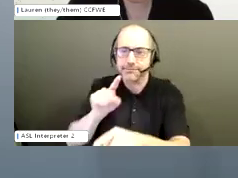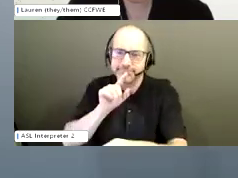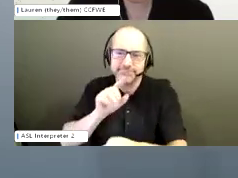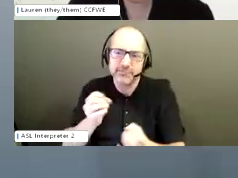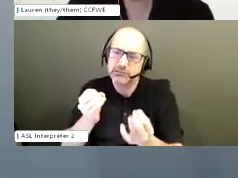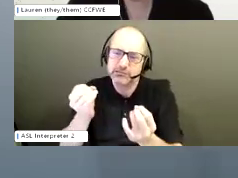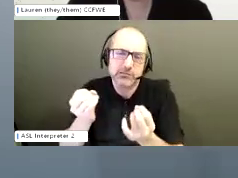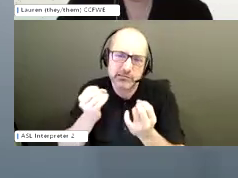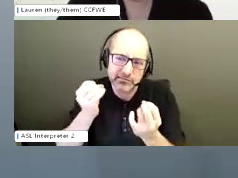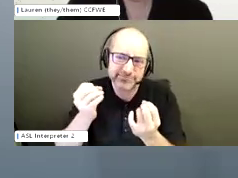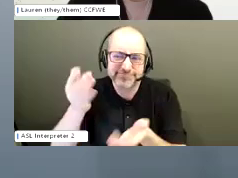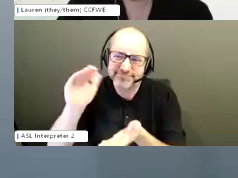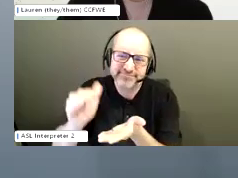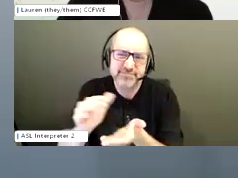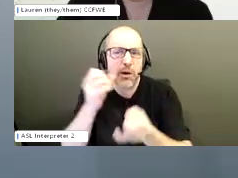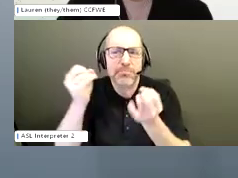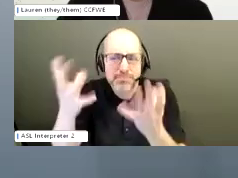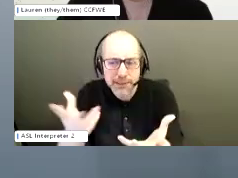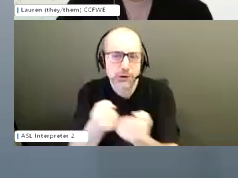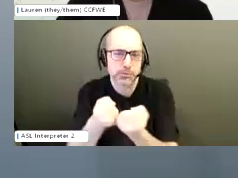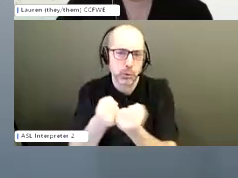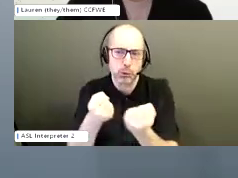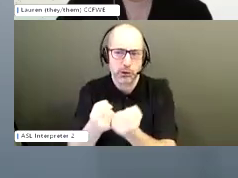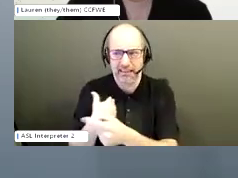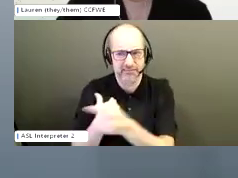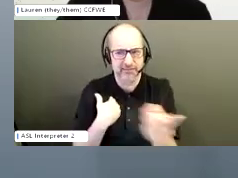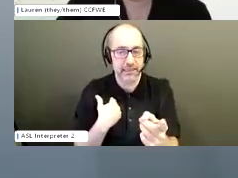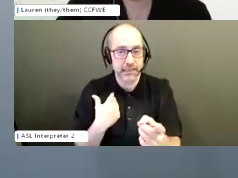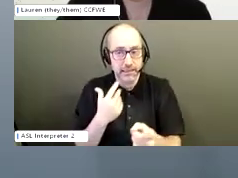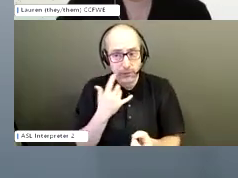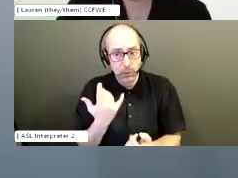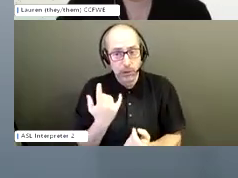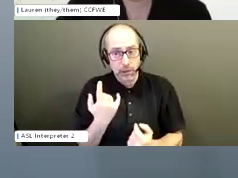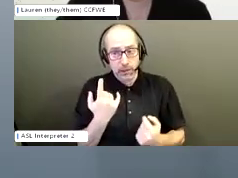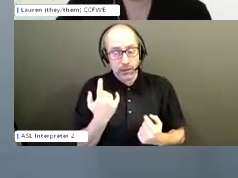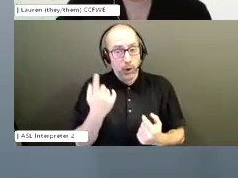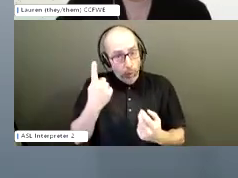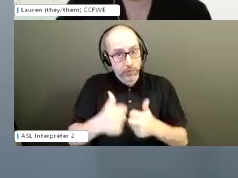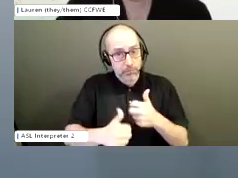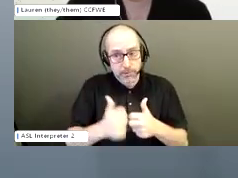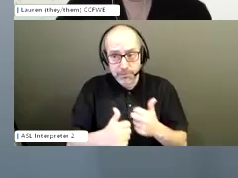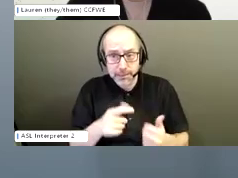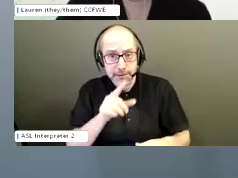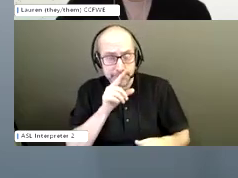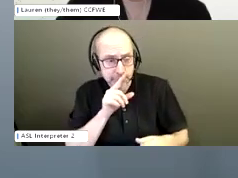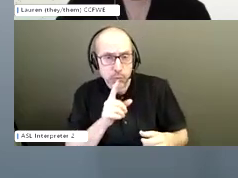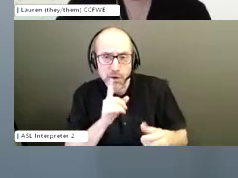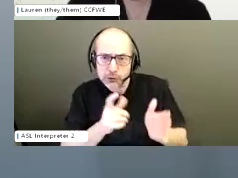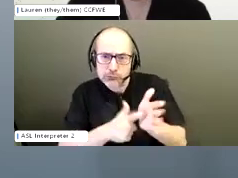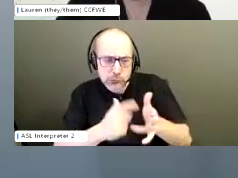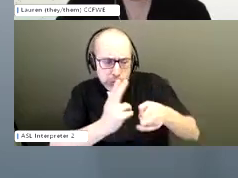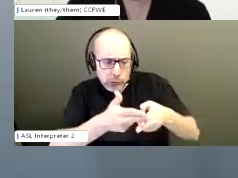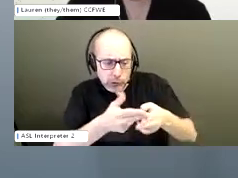abuse. So one of the main challenges we've seen is there's no consistent definition or recognition of economic abuse in